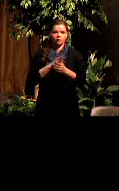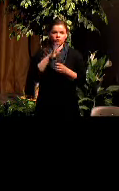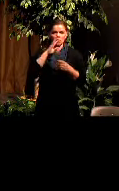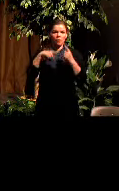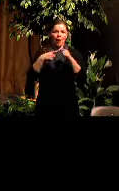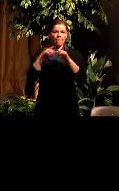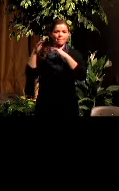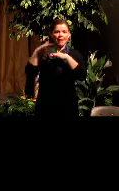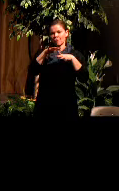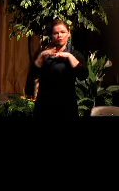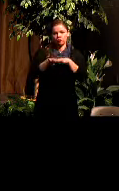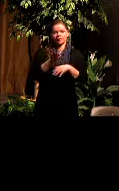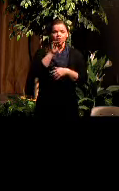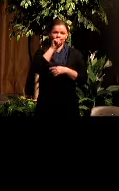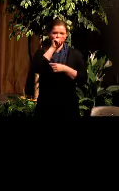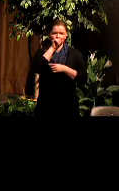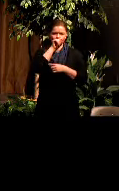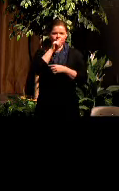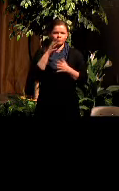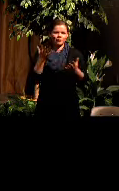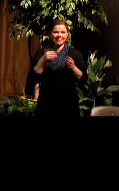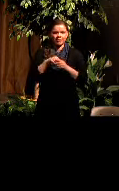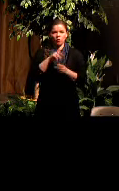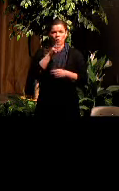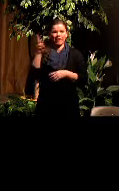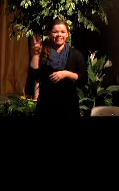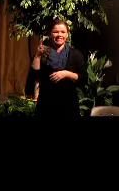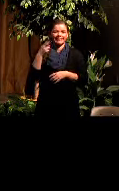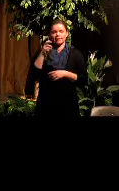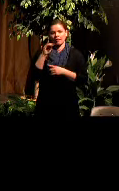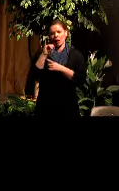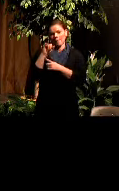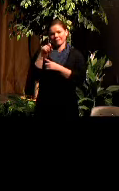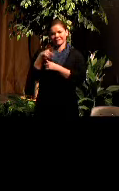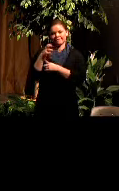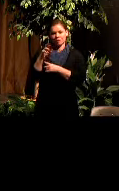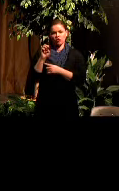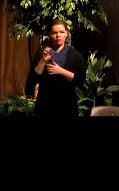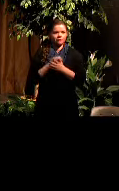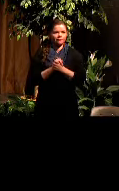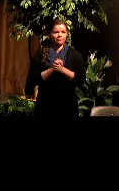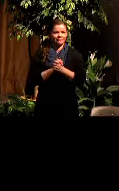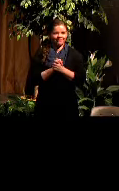Hemisphere. So without any further ado, let me introduce to you Dr. Pete Marra.